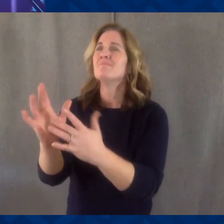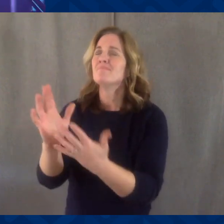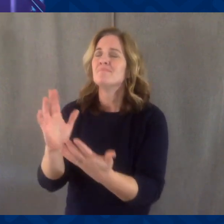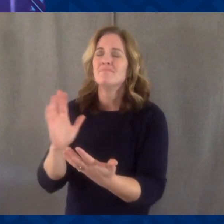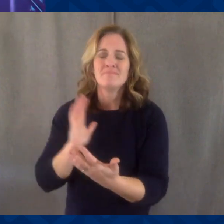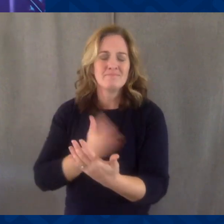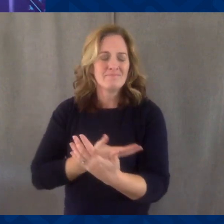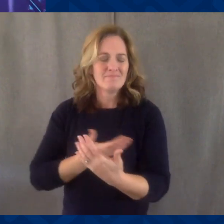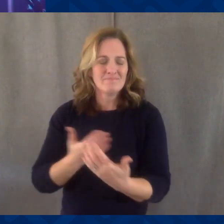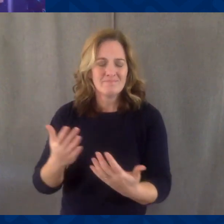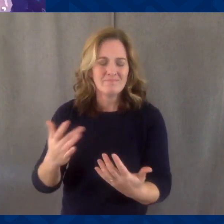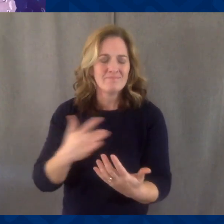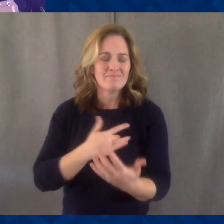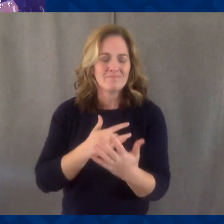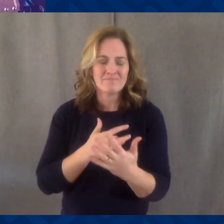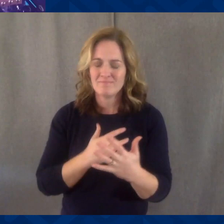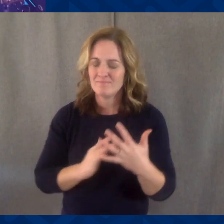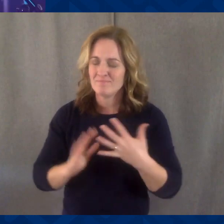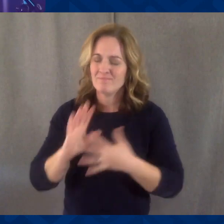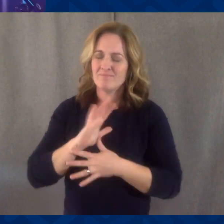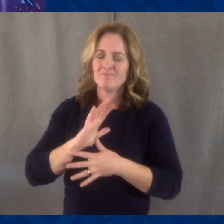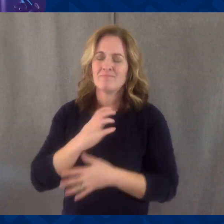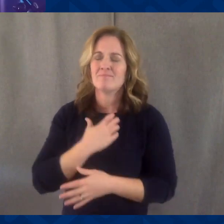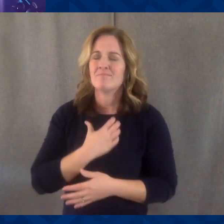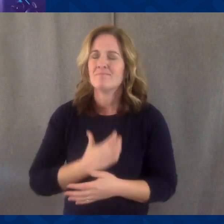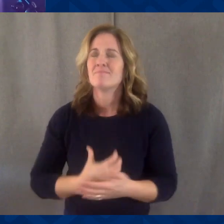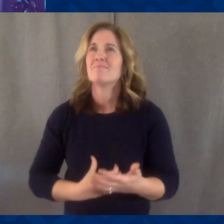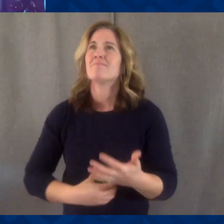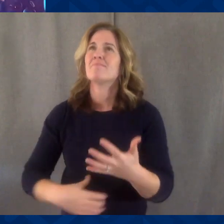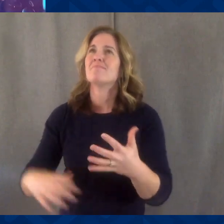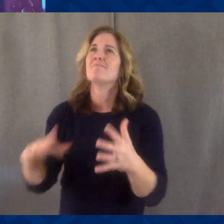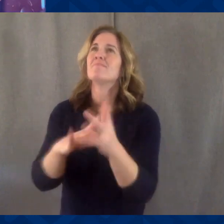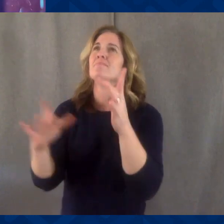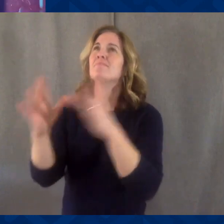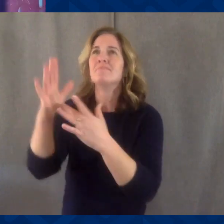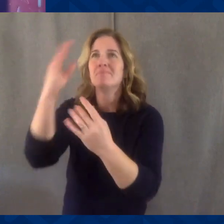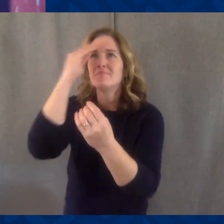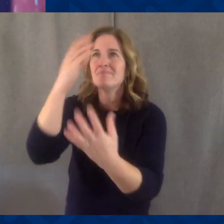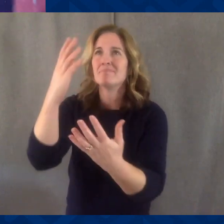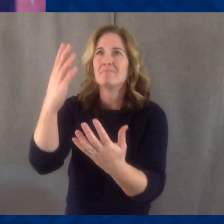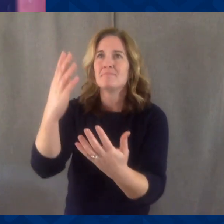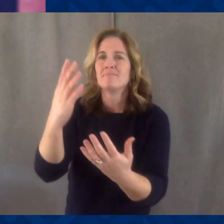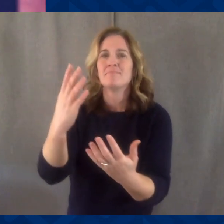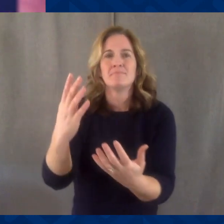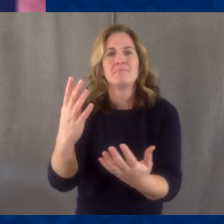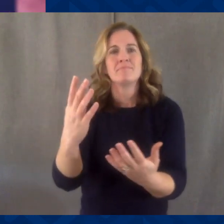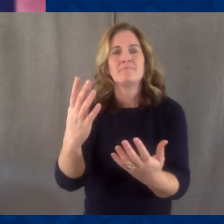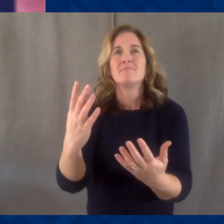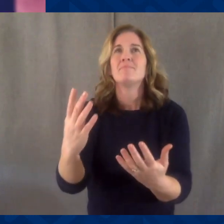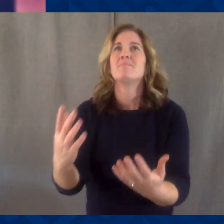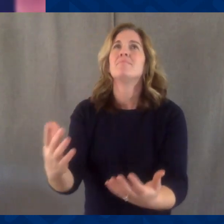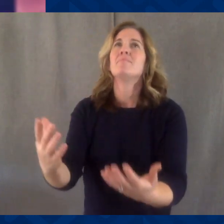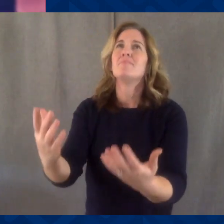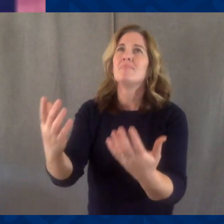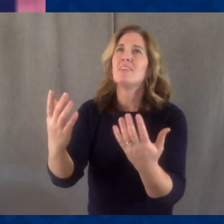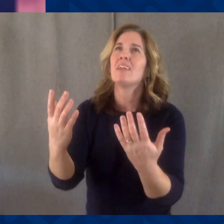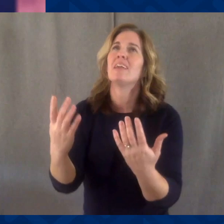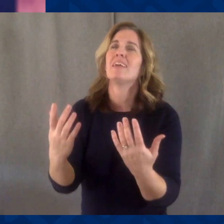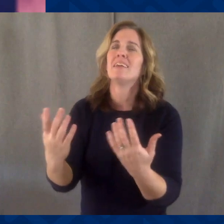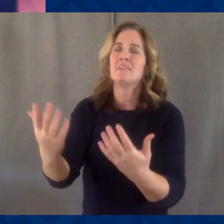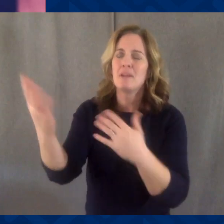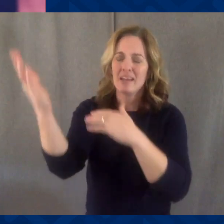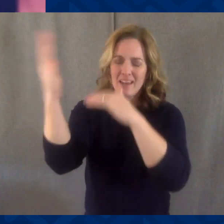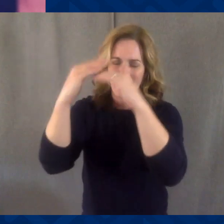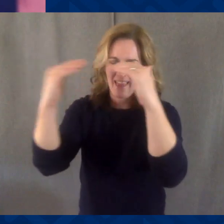the cry of our hearts, Jesus. Crying out to you. Won't you pour it